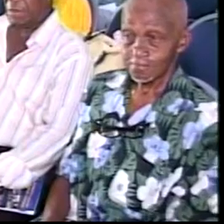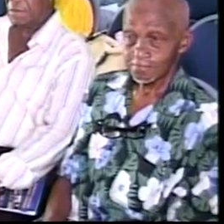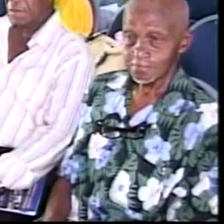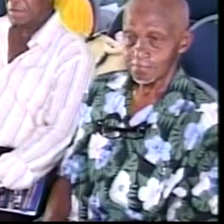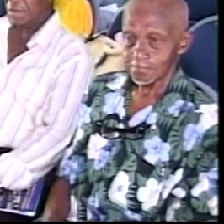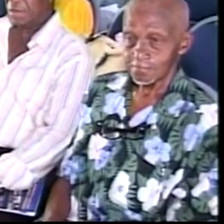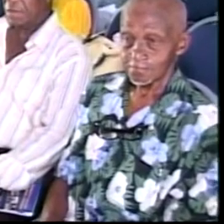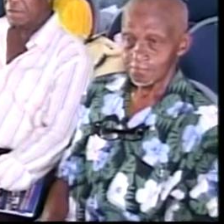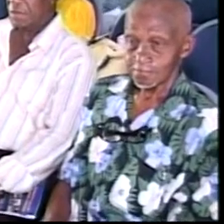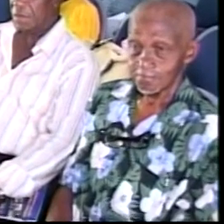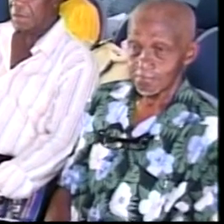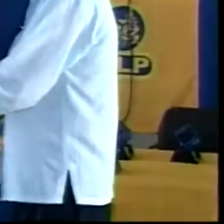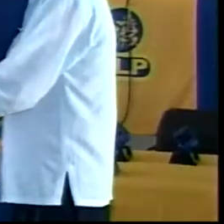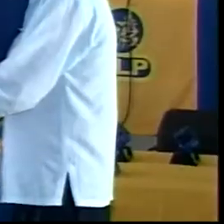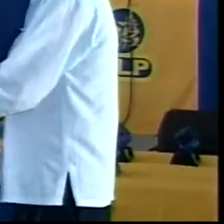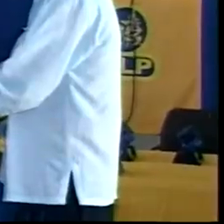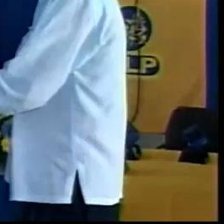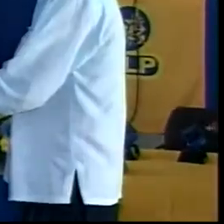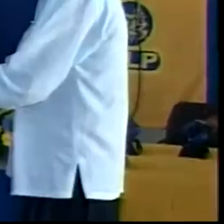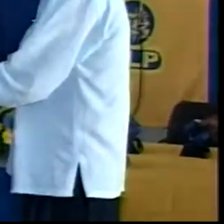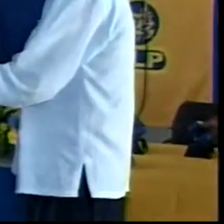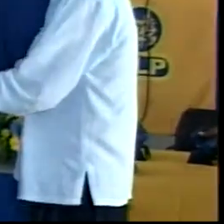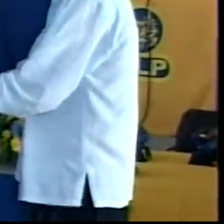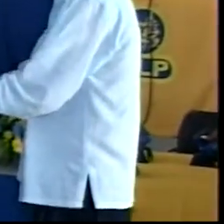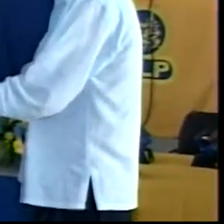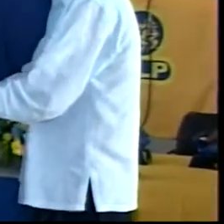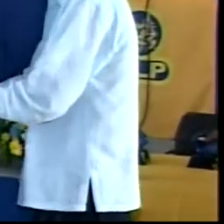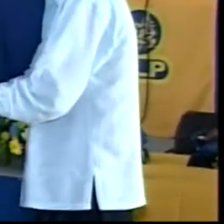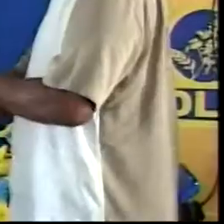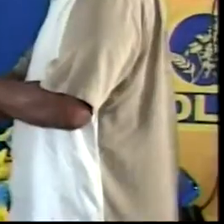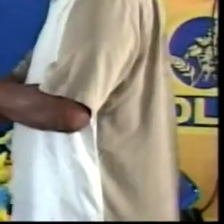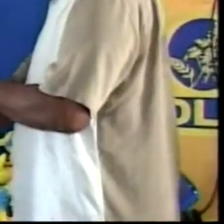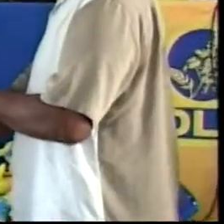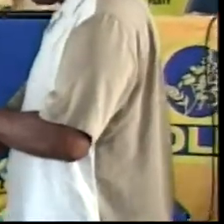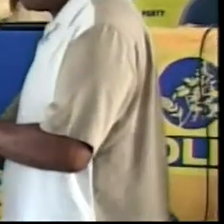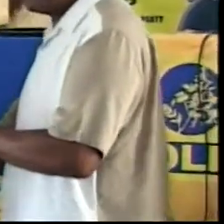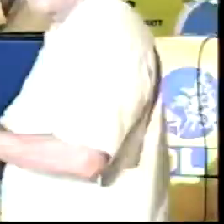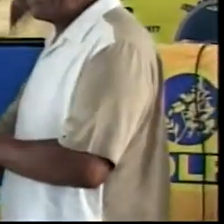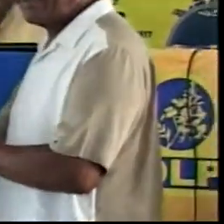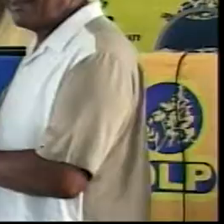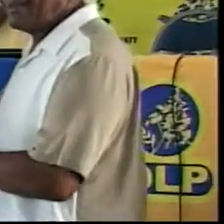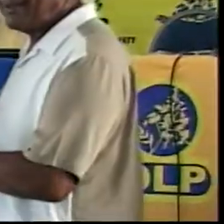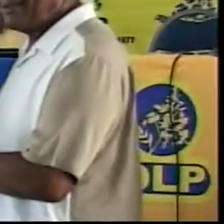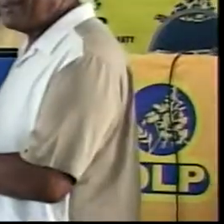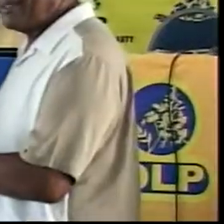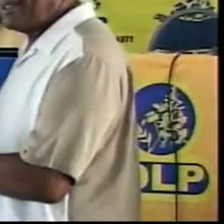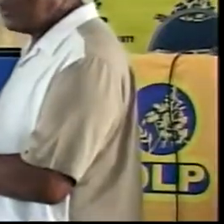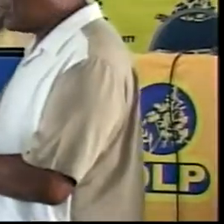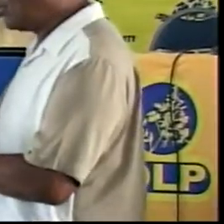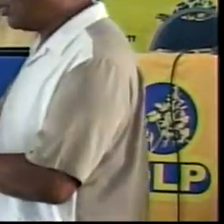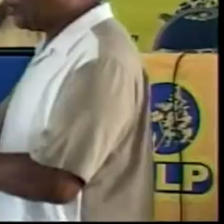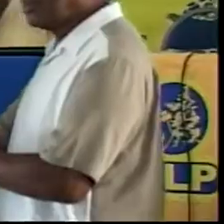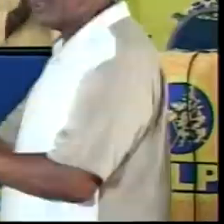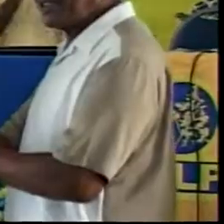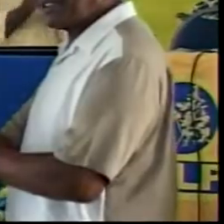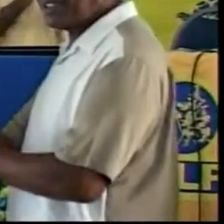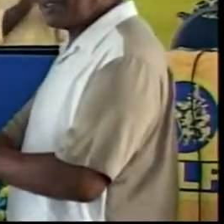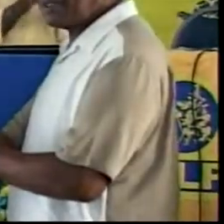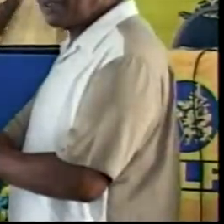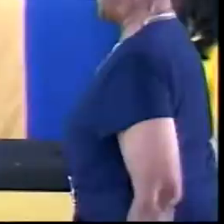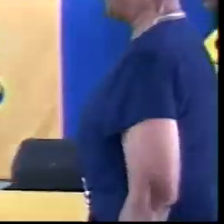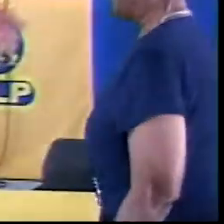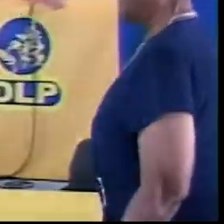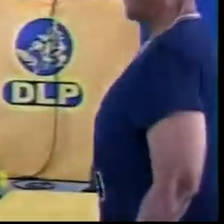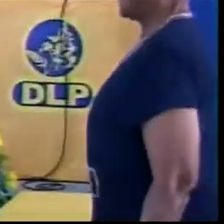vice presidents of the DLP were ministers John Boyce, Donville Innes, Richard Seeley and Senator Verla de Pisa. George Pilgrim